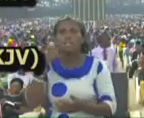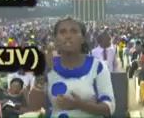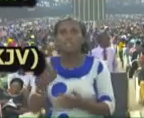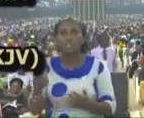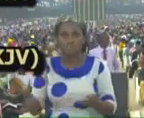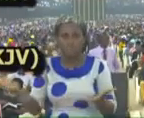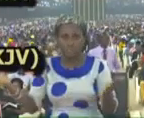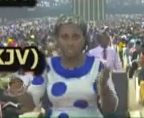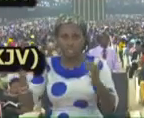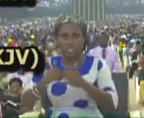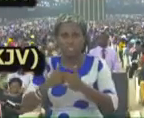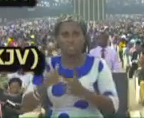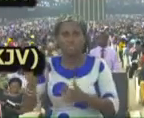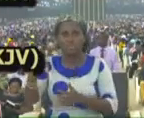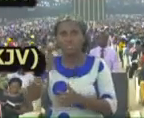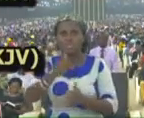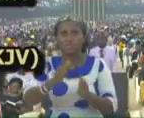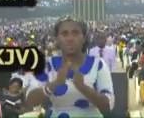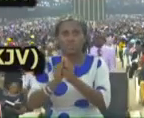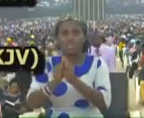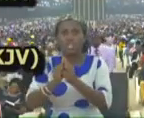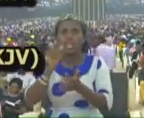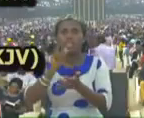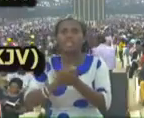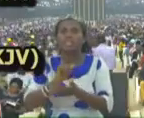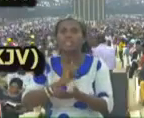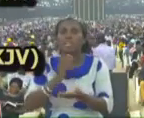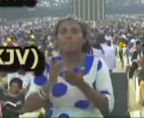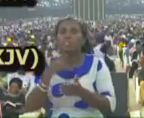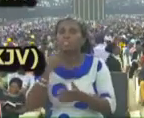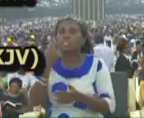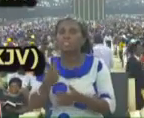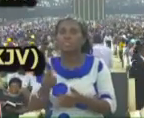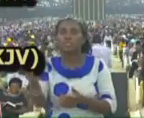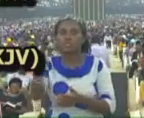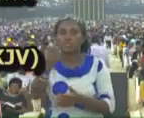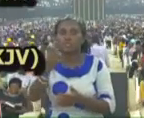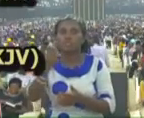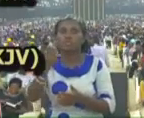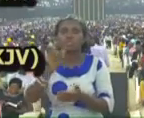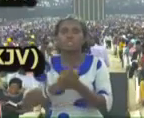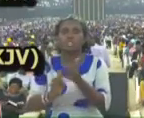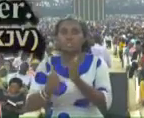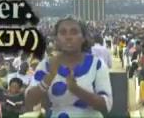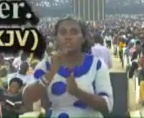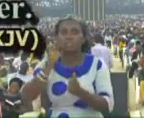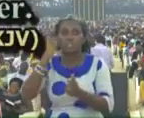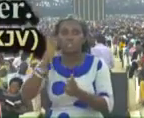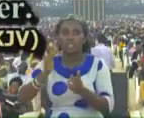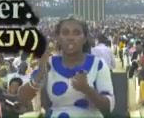together, that I may tell you that which shall befall you in the last days.